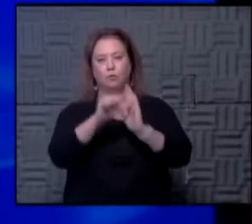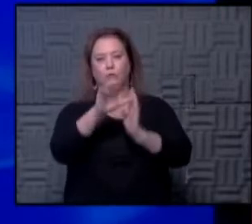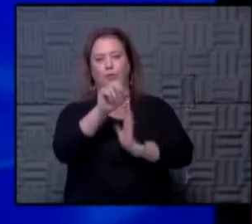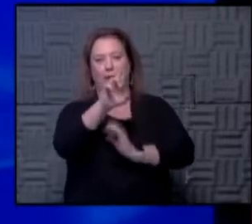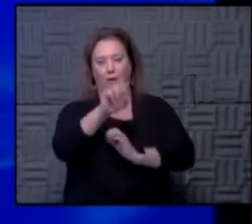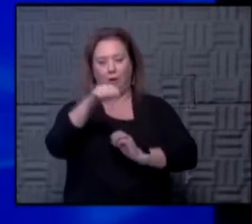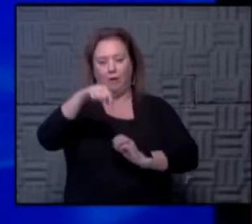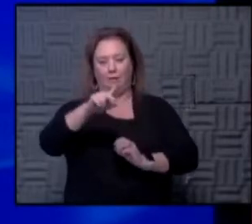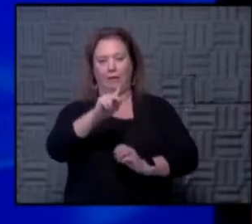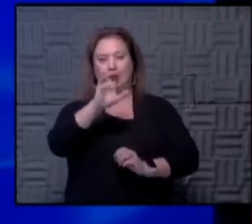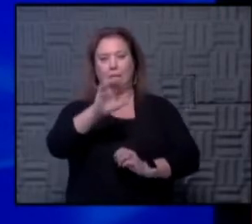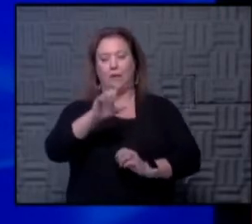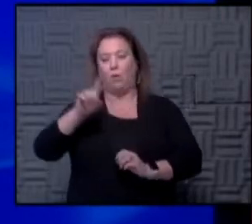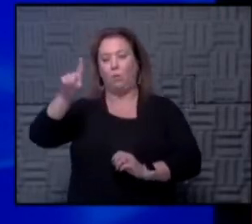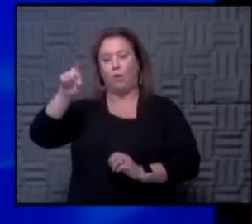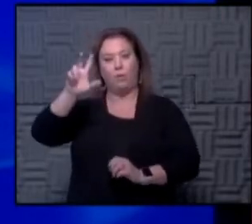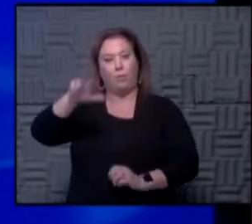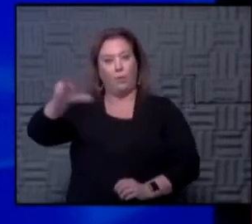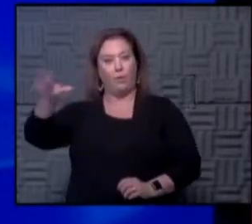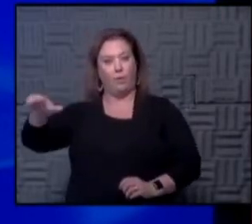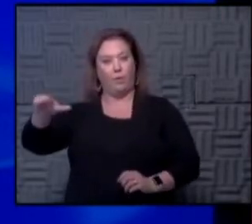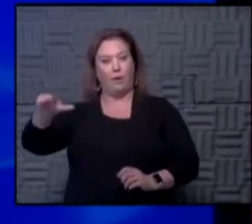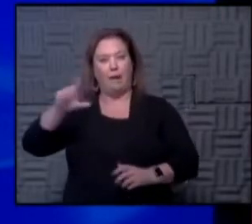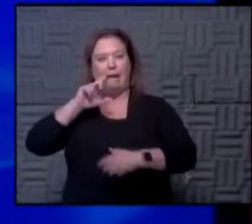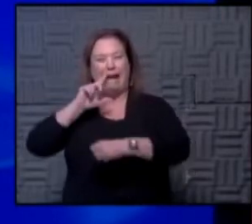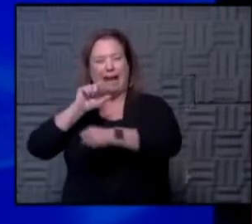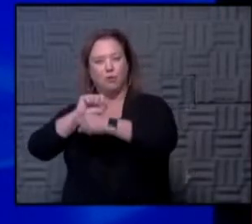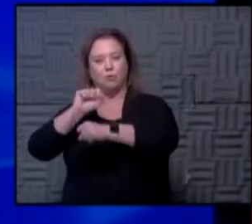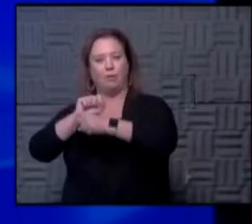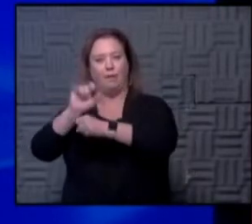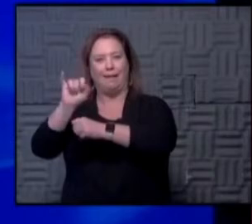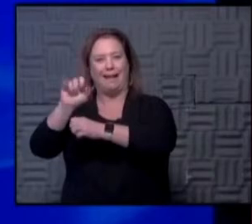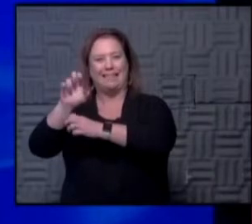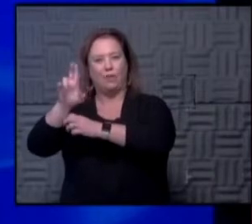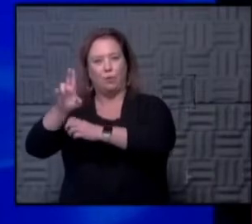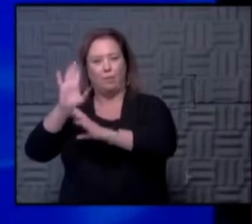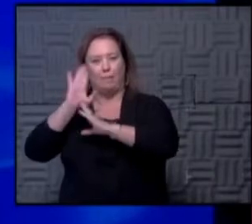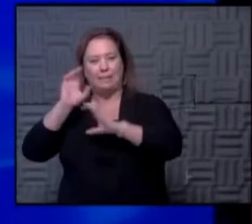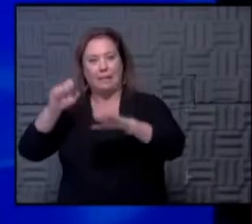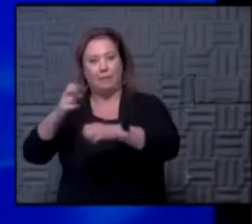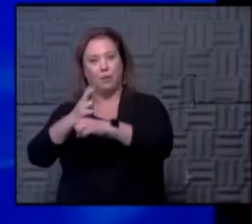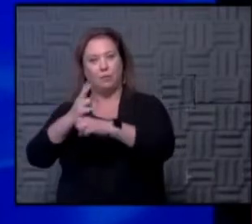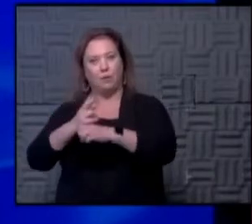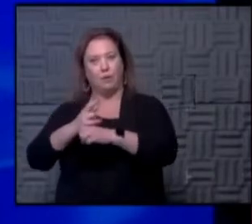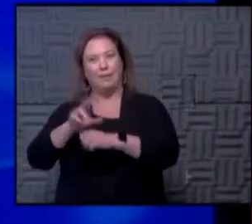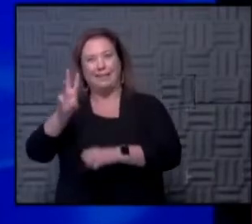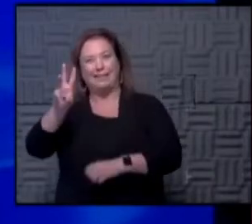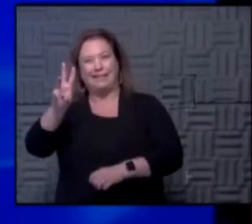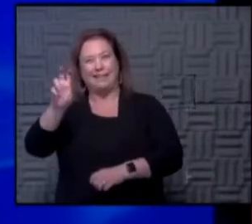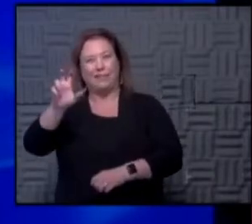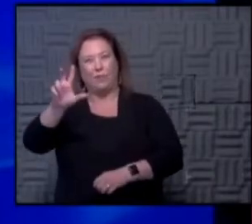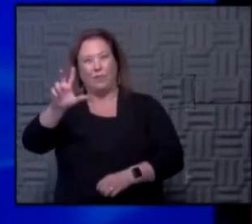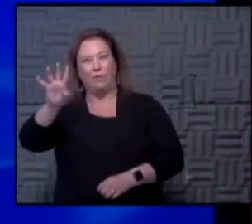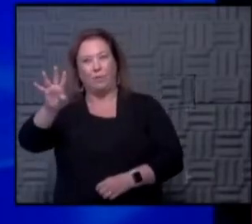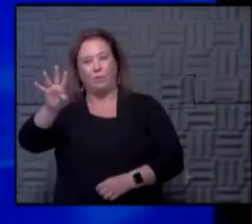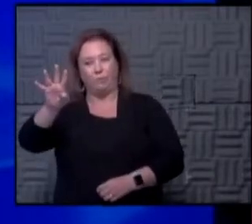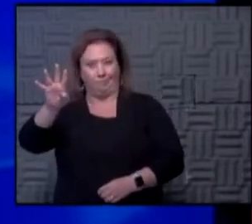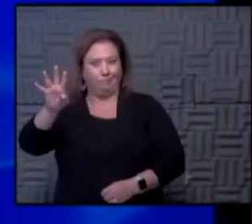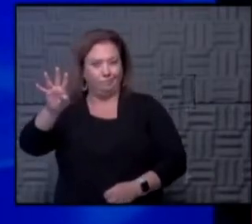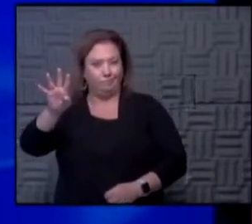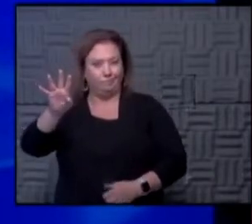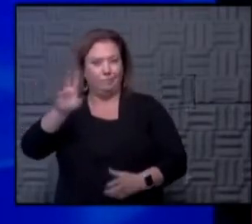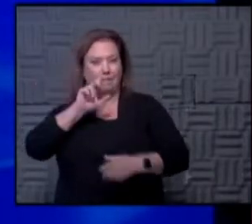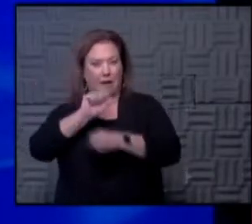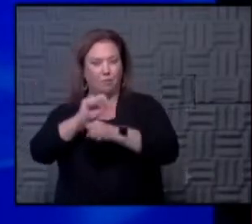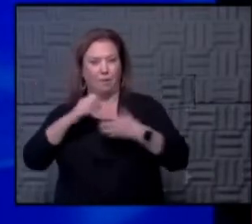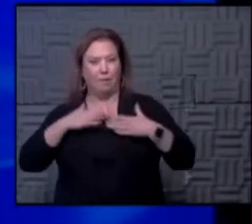and 133 physical ICU beds that can be used. So that's 634